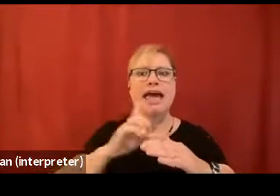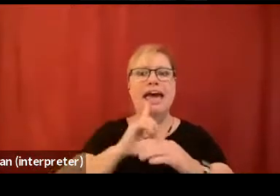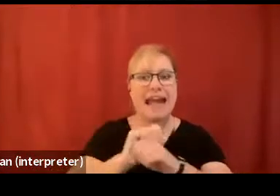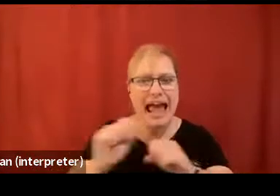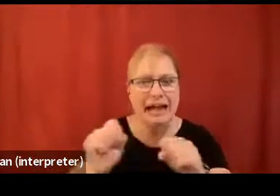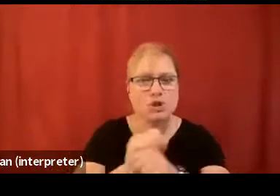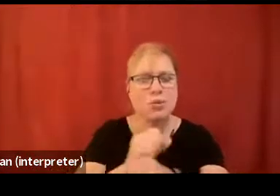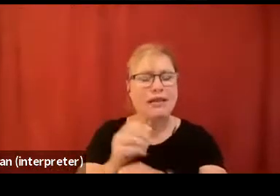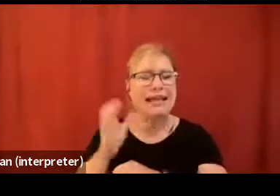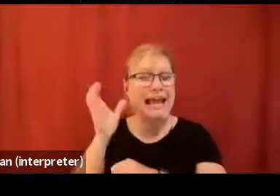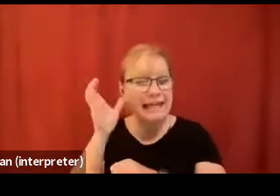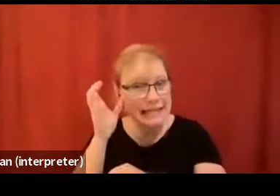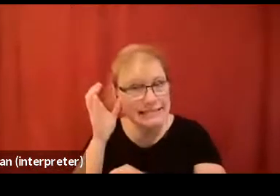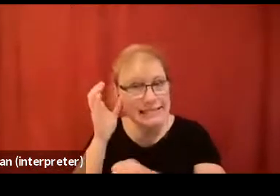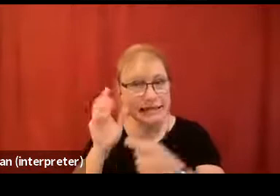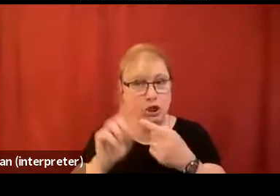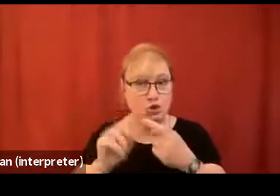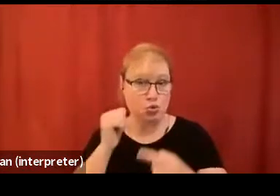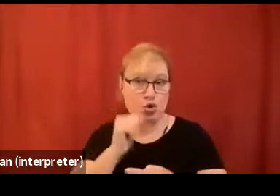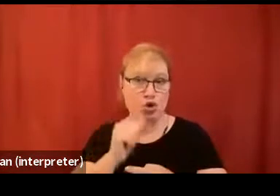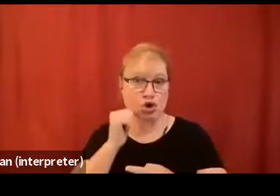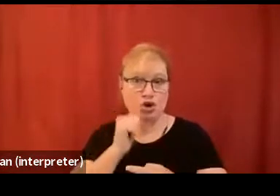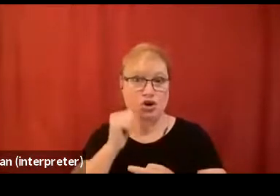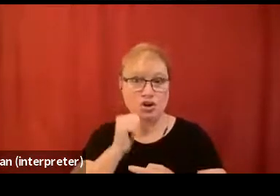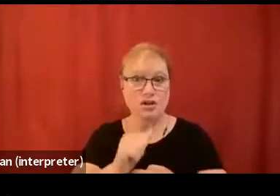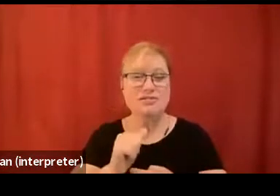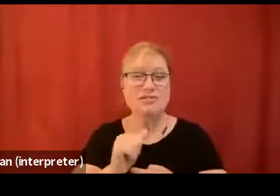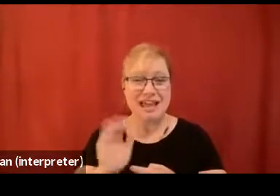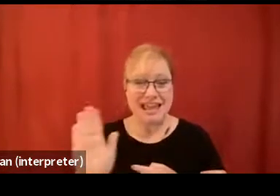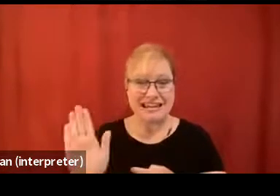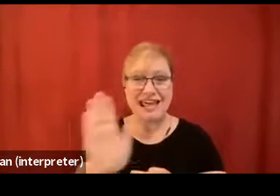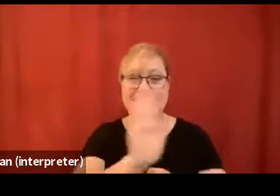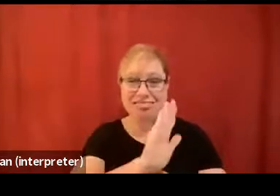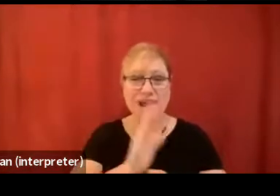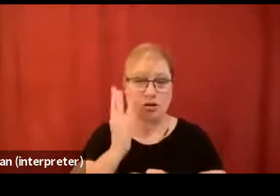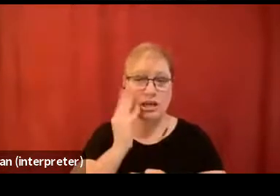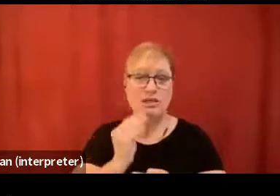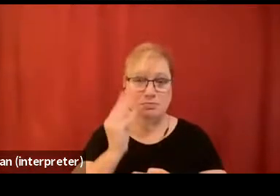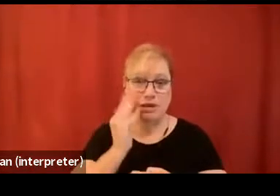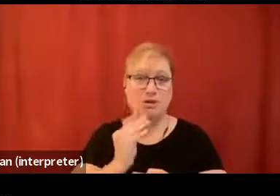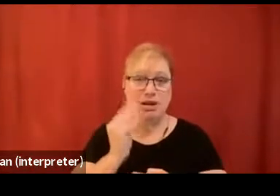girls and the experiences that they've experienced over this last year.